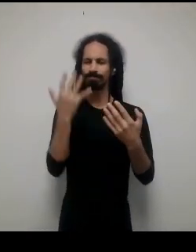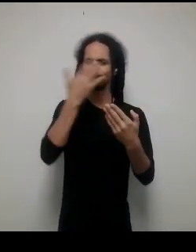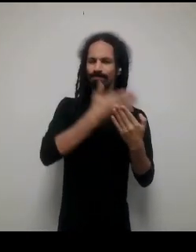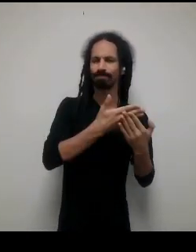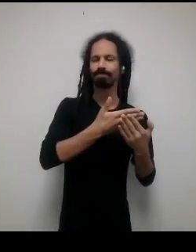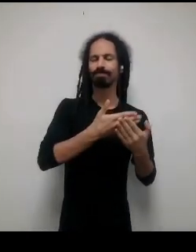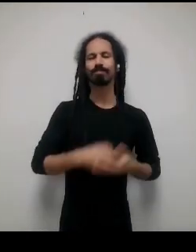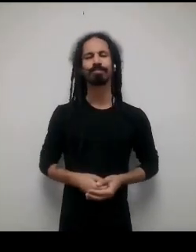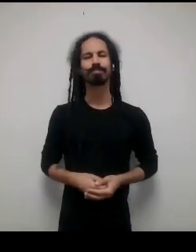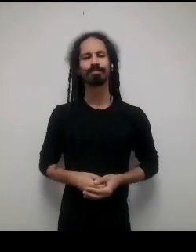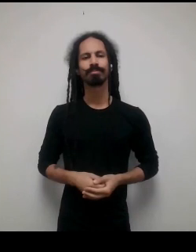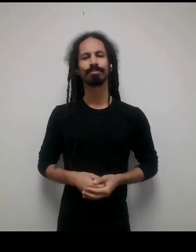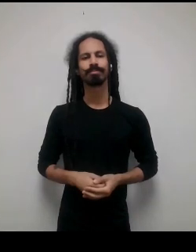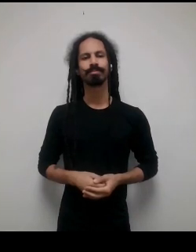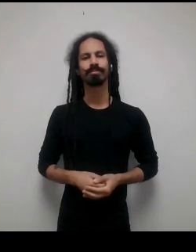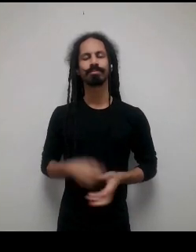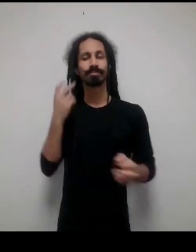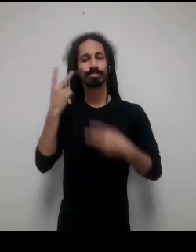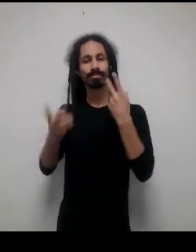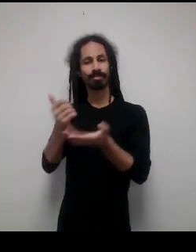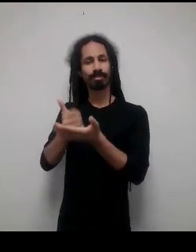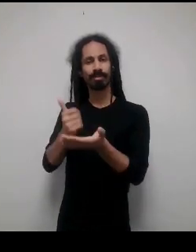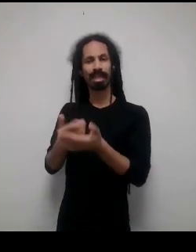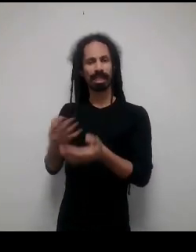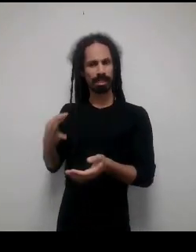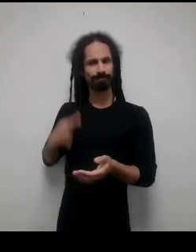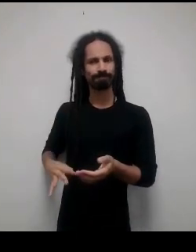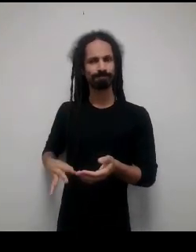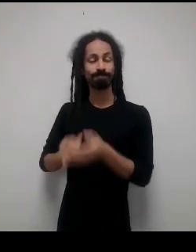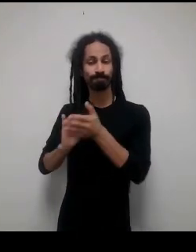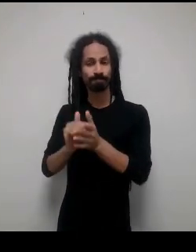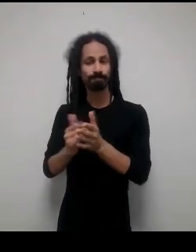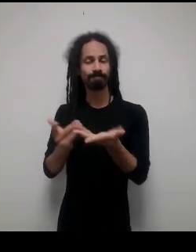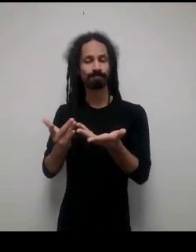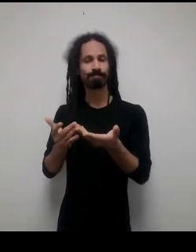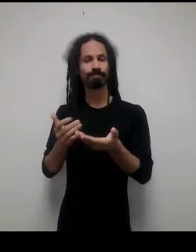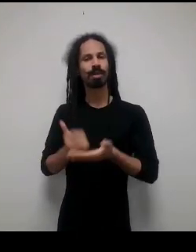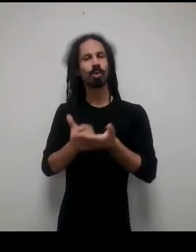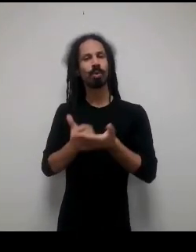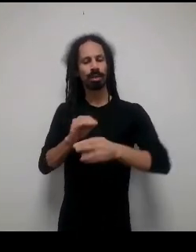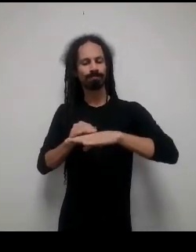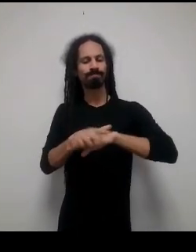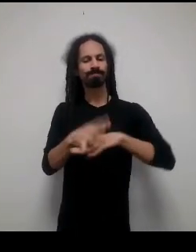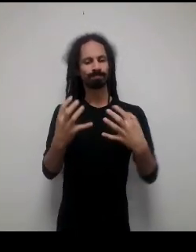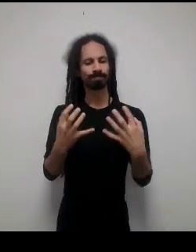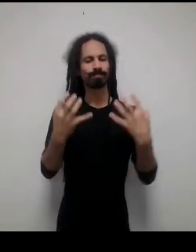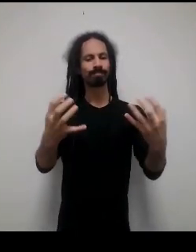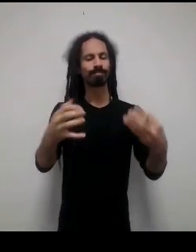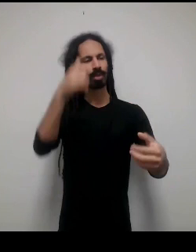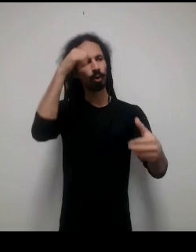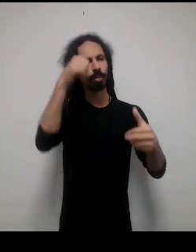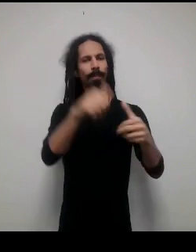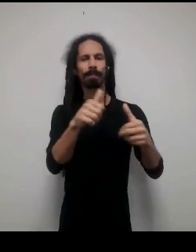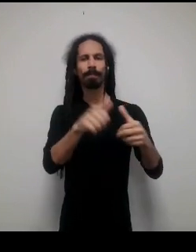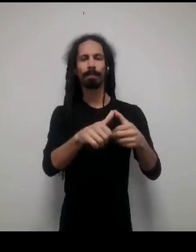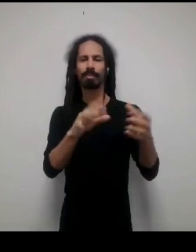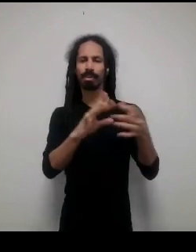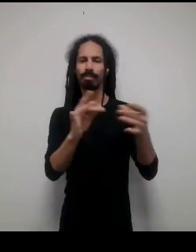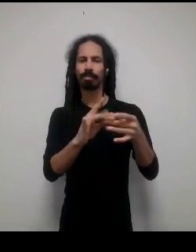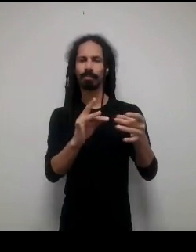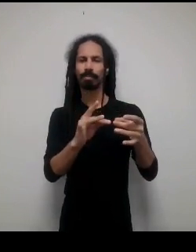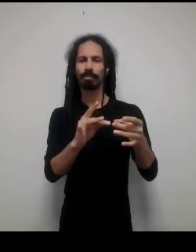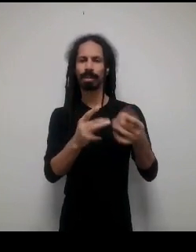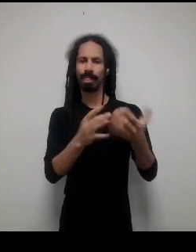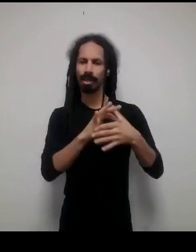another element in how we present our message because they can help our audience understand and hopefully remember our content.